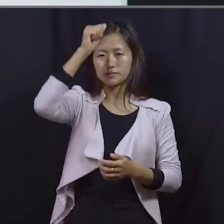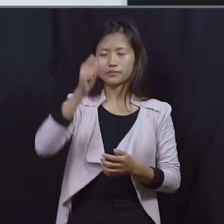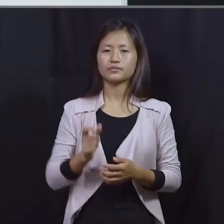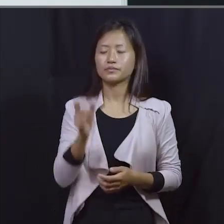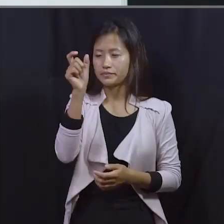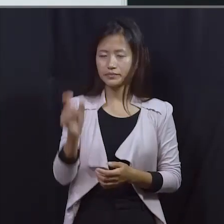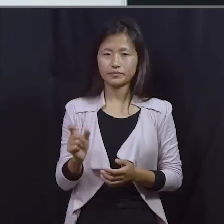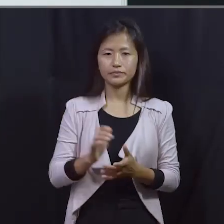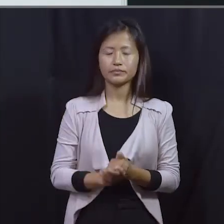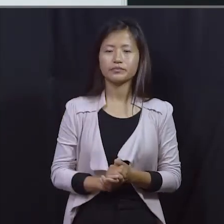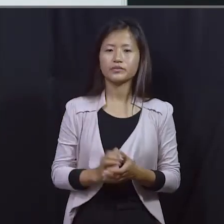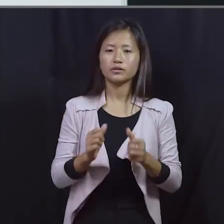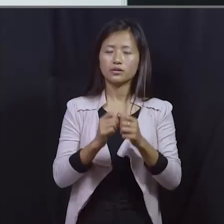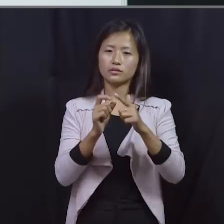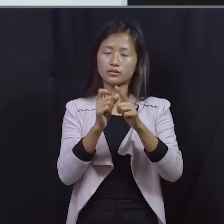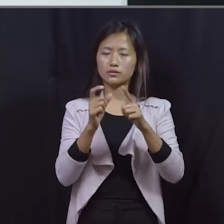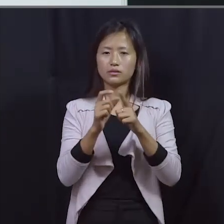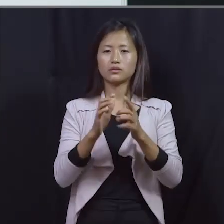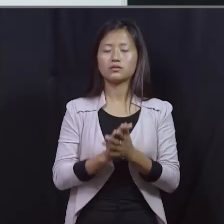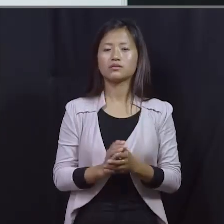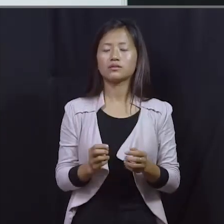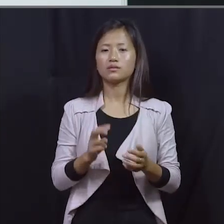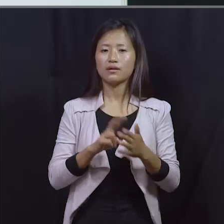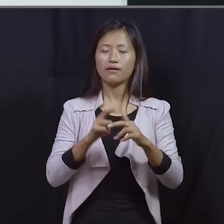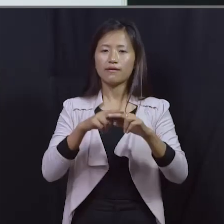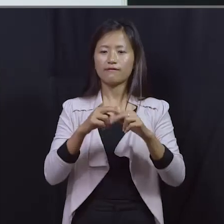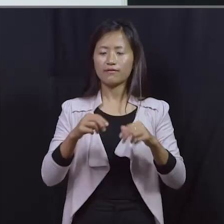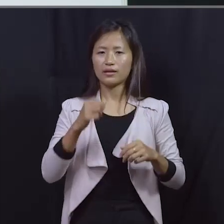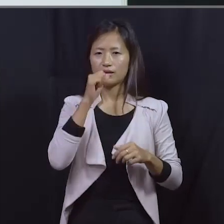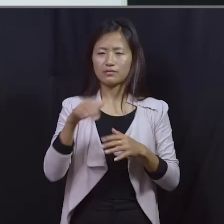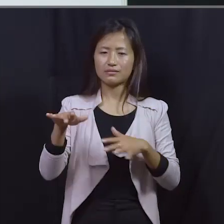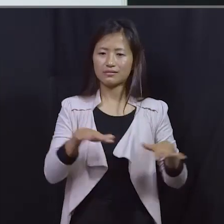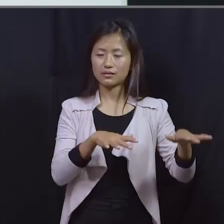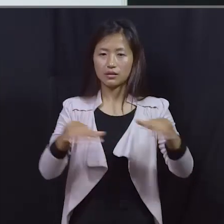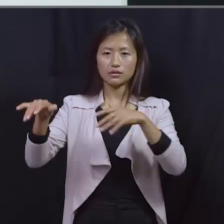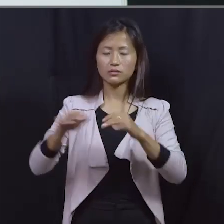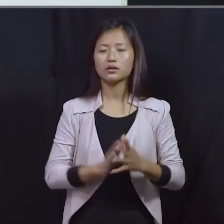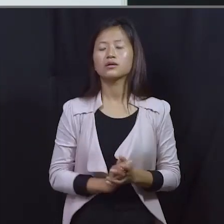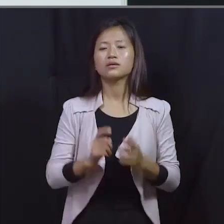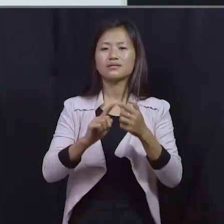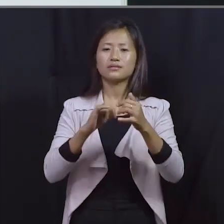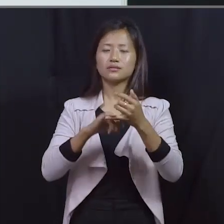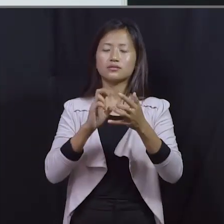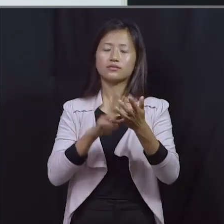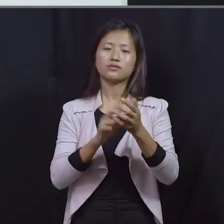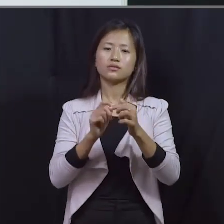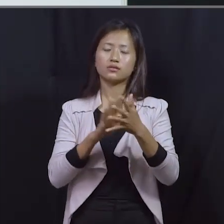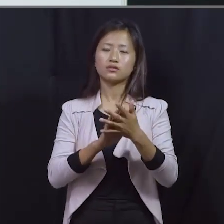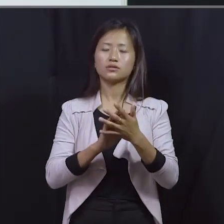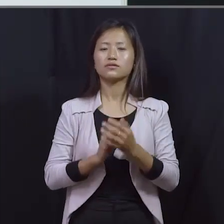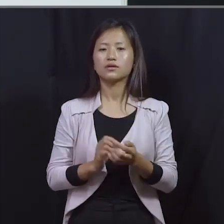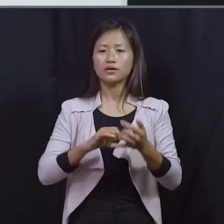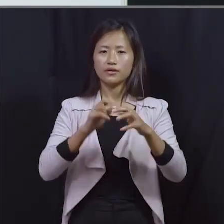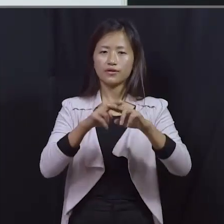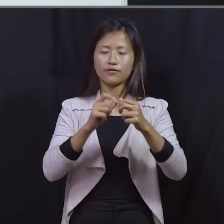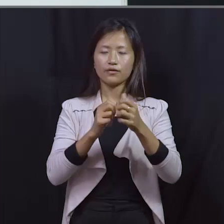peasants. And in addition to that, natural calamities like flood, severe famine, all this also added to the